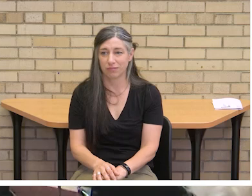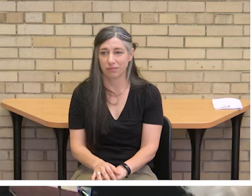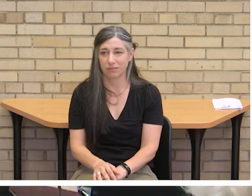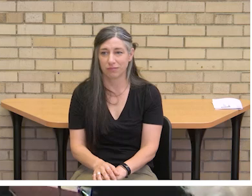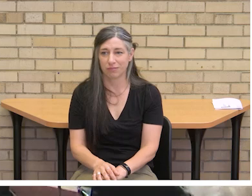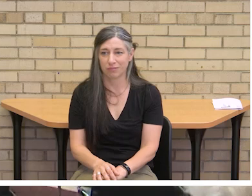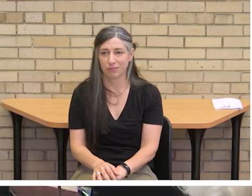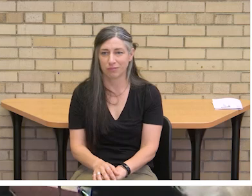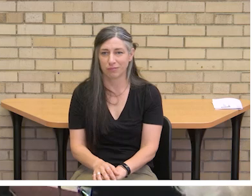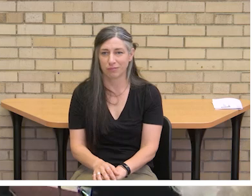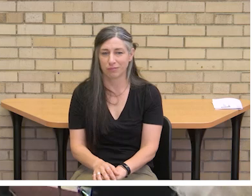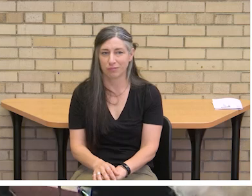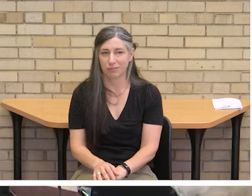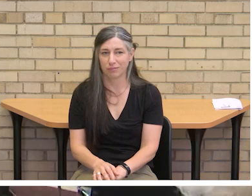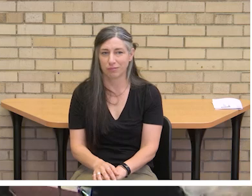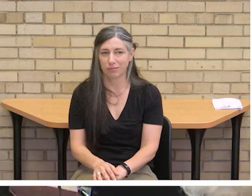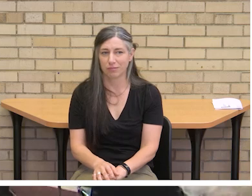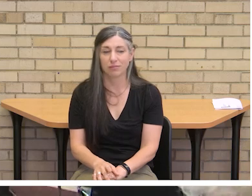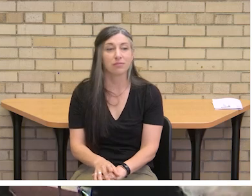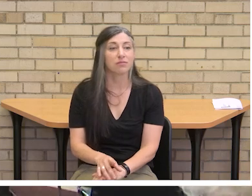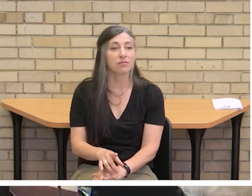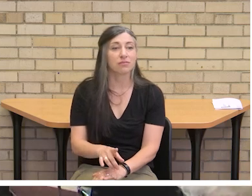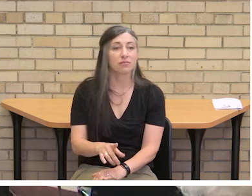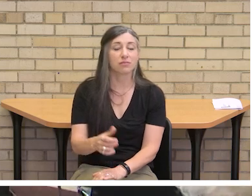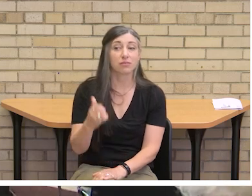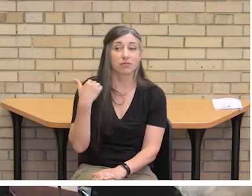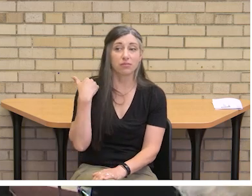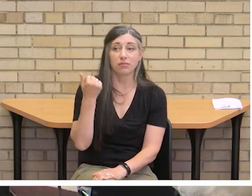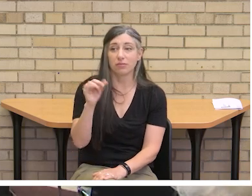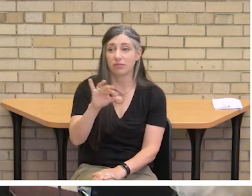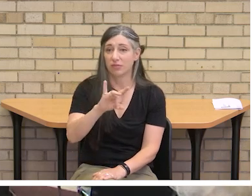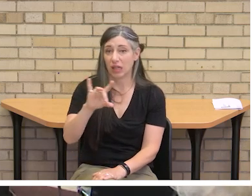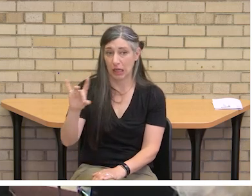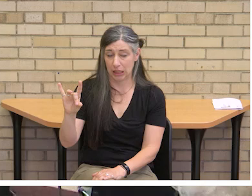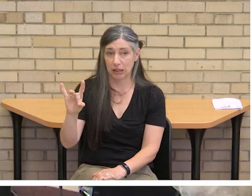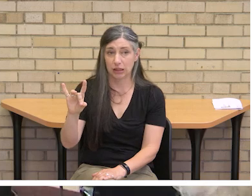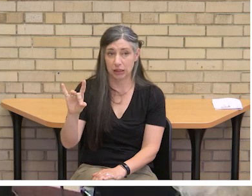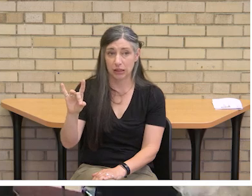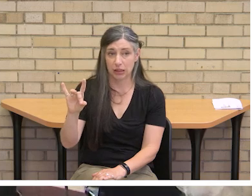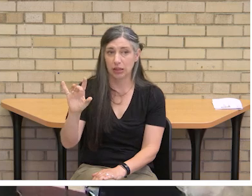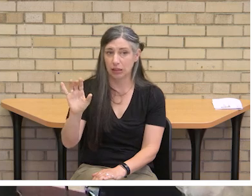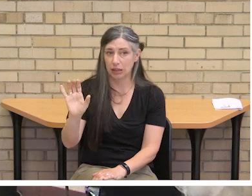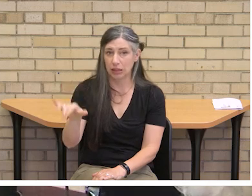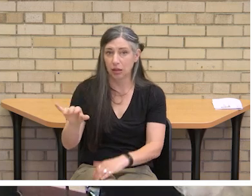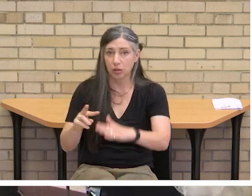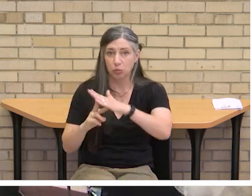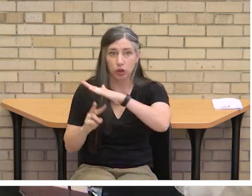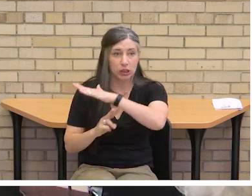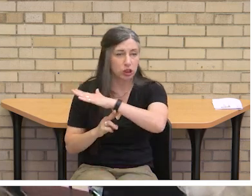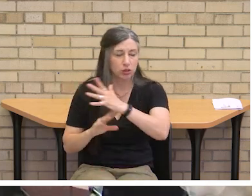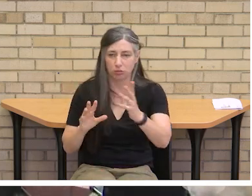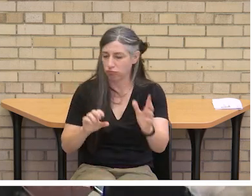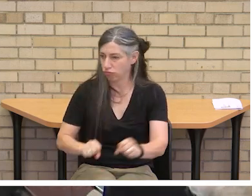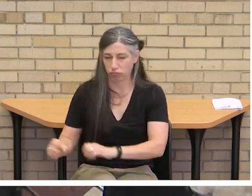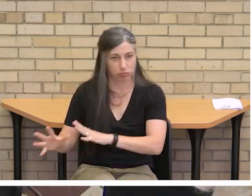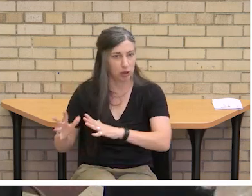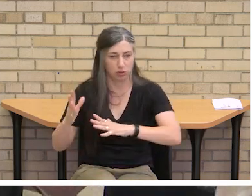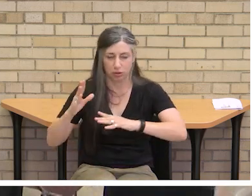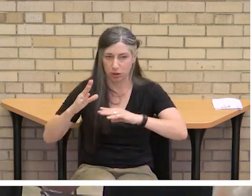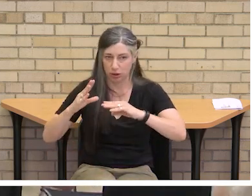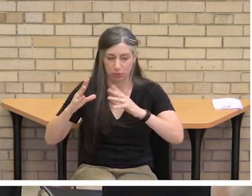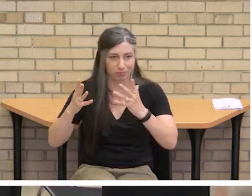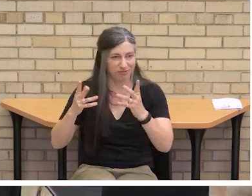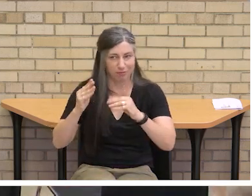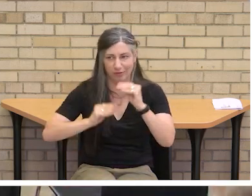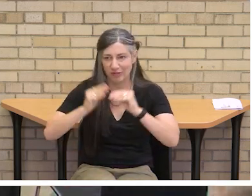Thank you. In 1988, they did a major rebuilding of the bridge where they replaced all the bad steel